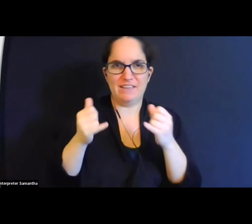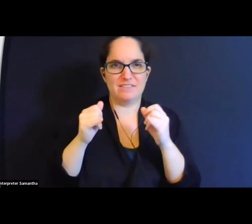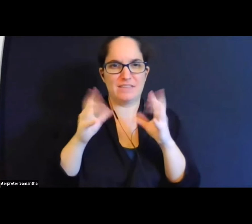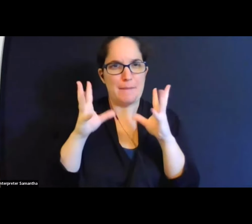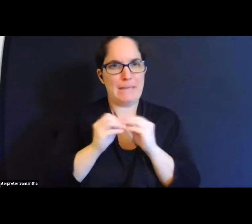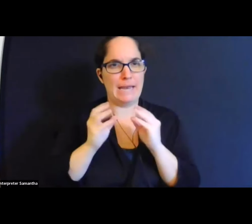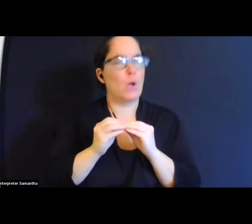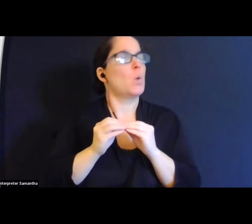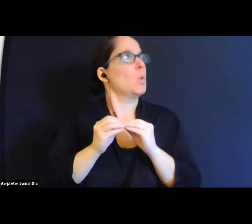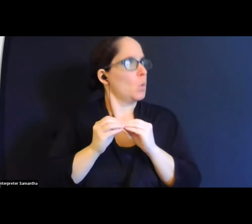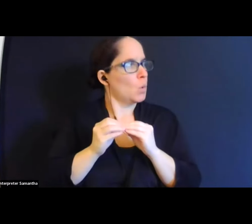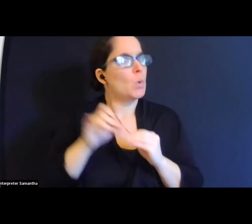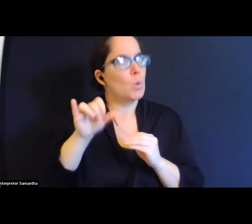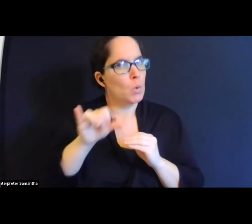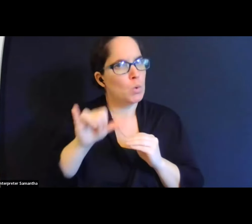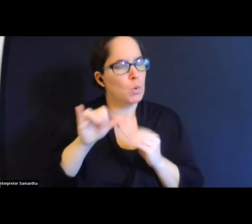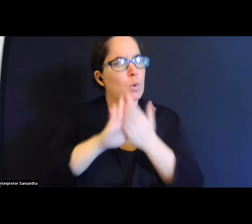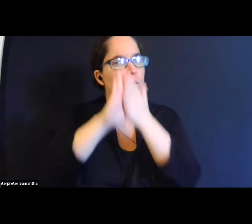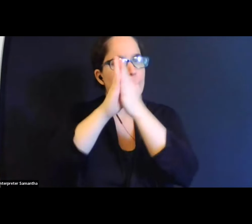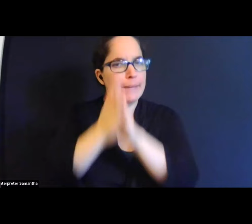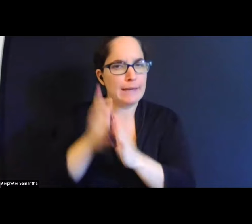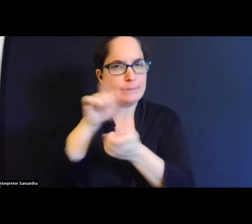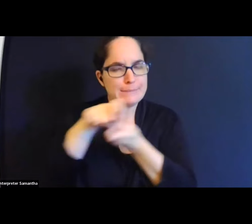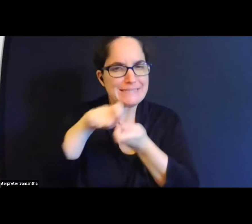got specific with